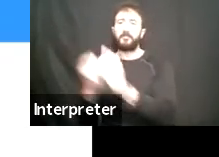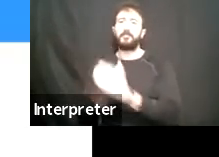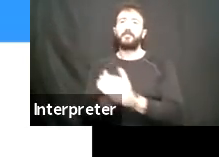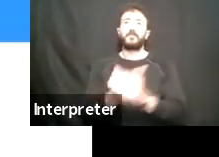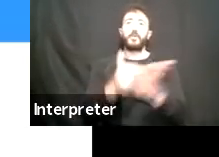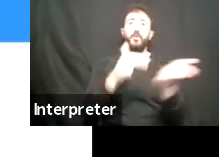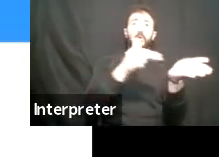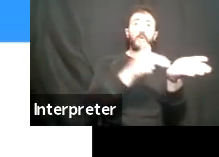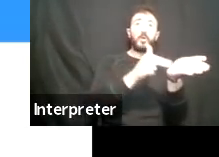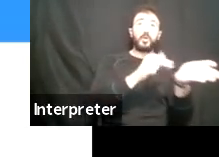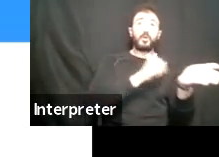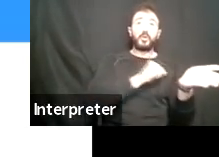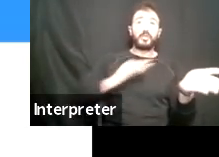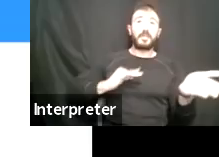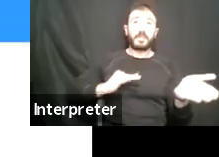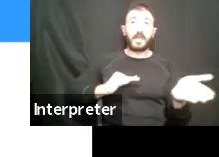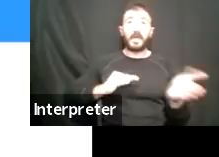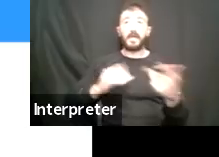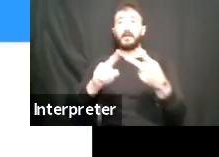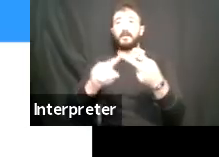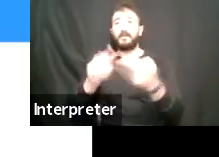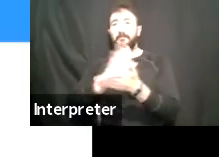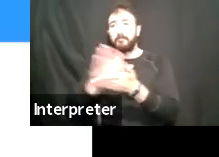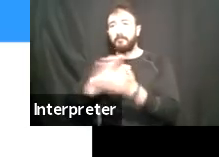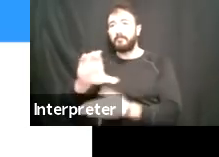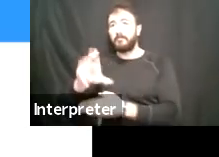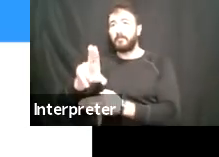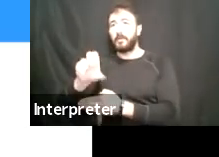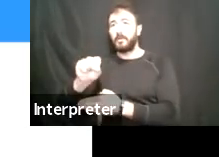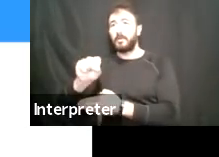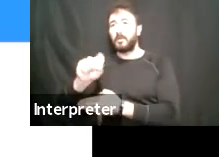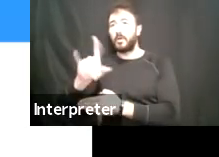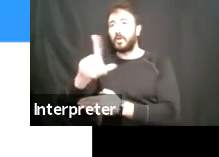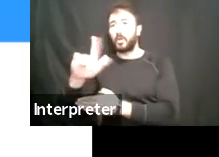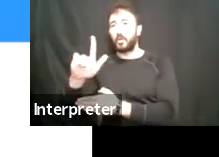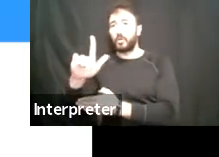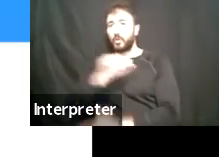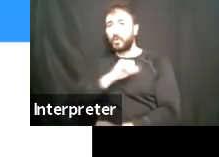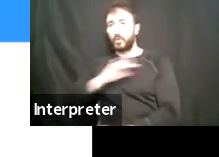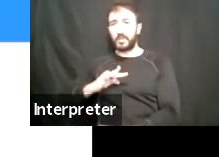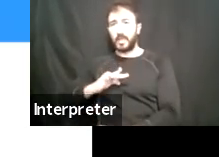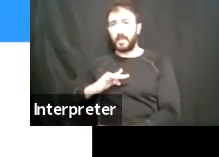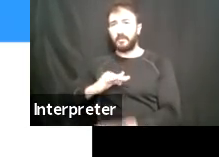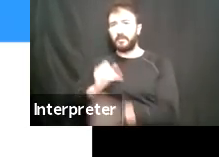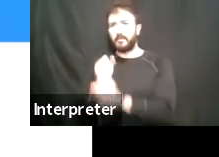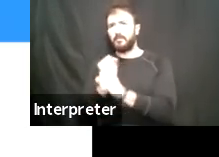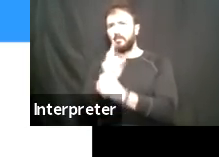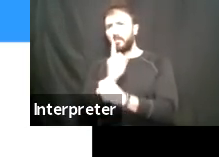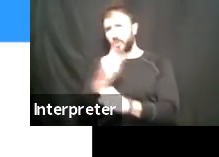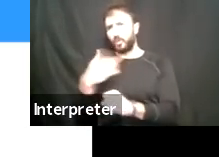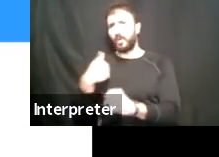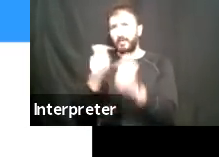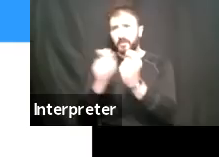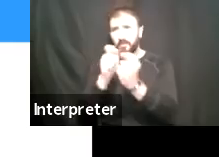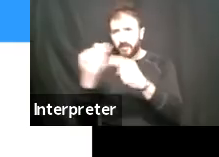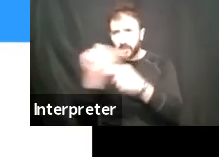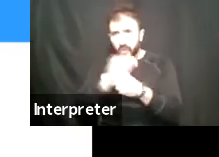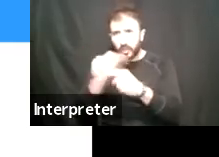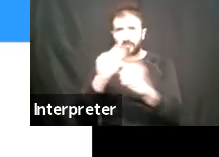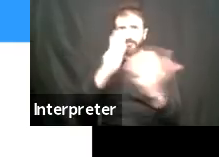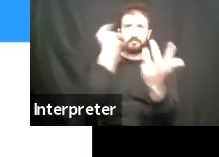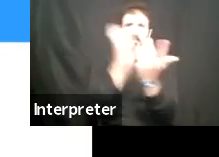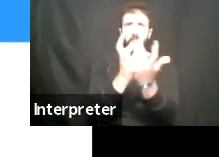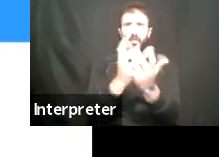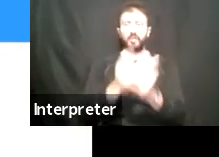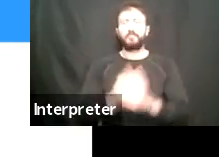with their employees to make sure that they have the training that best meets their needs. And then you mentioned, Nancy,